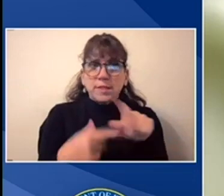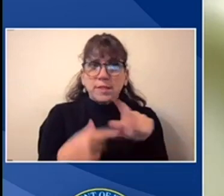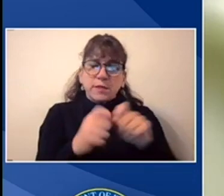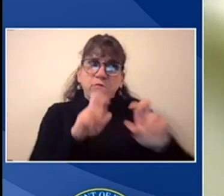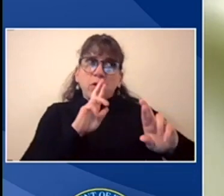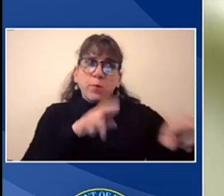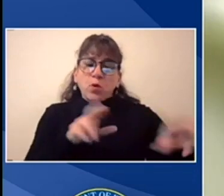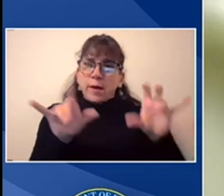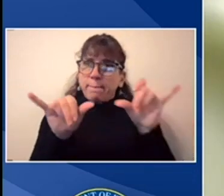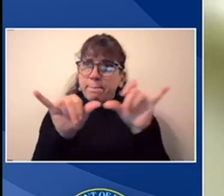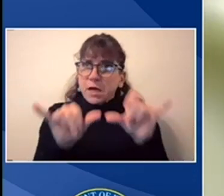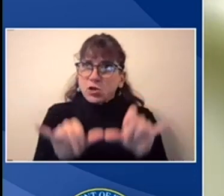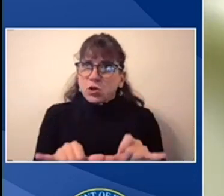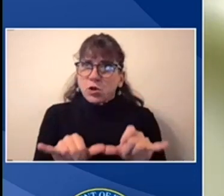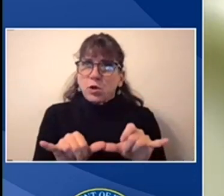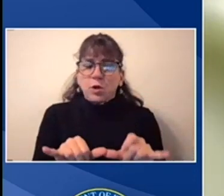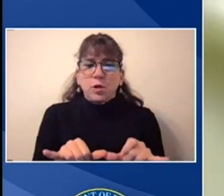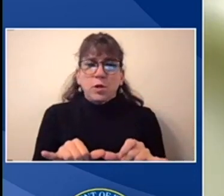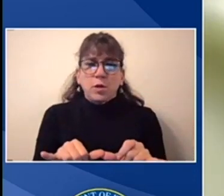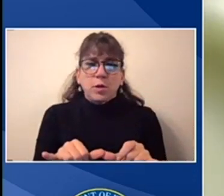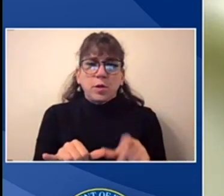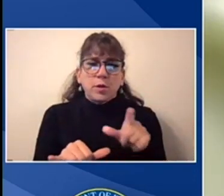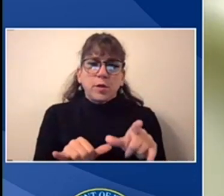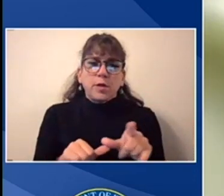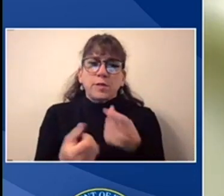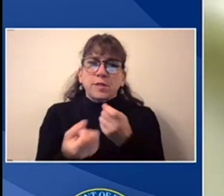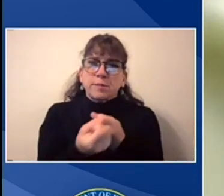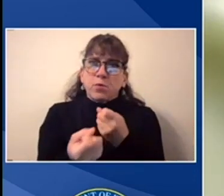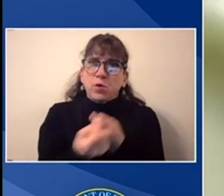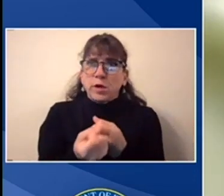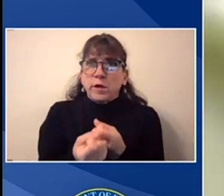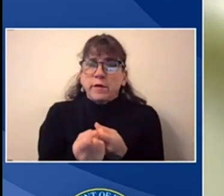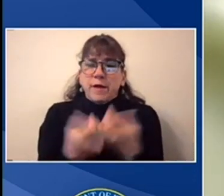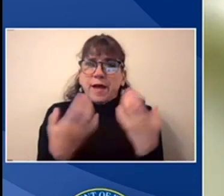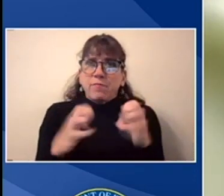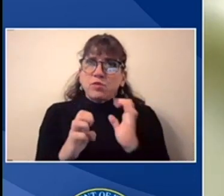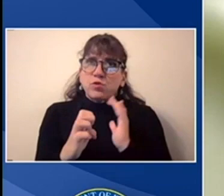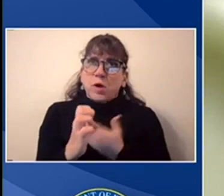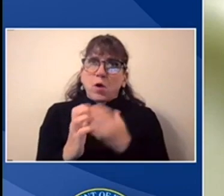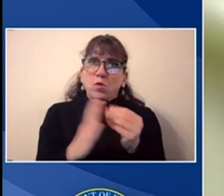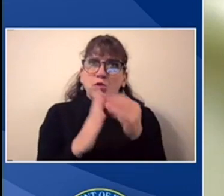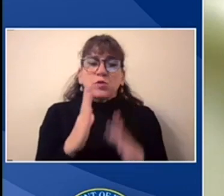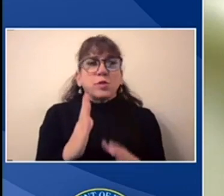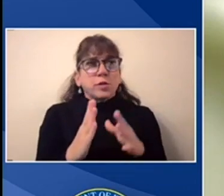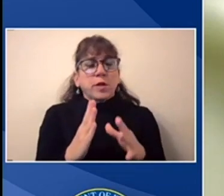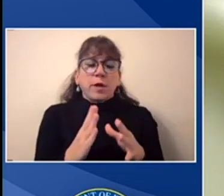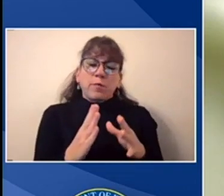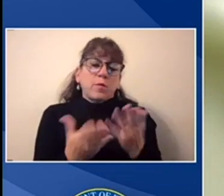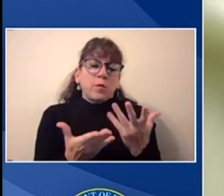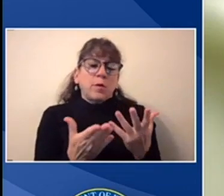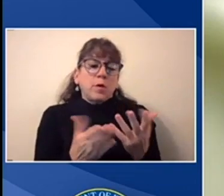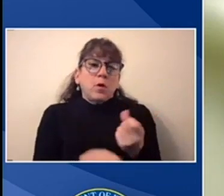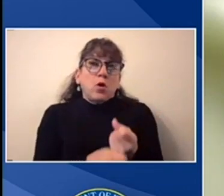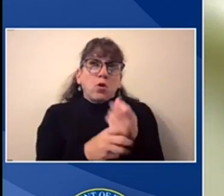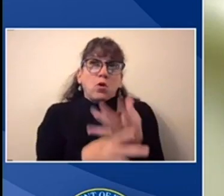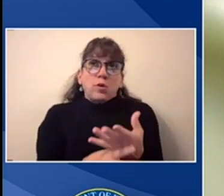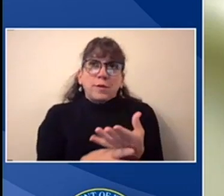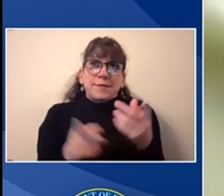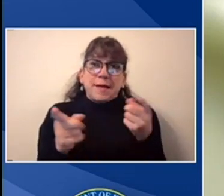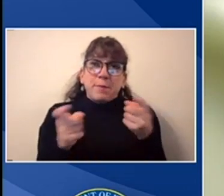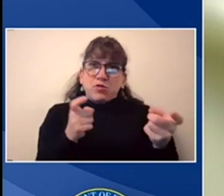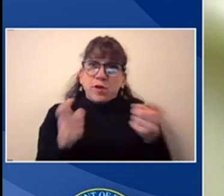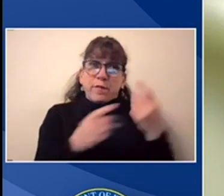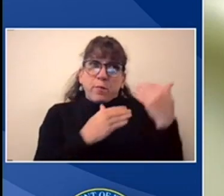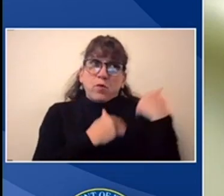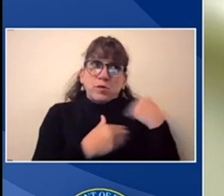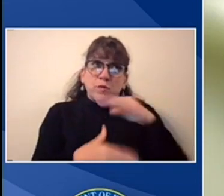measures, certain supportive efforts to our students that will create administrative burdens on all of us. But we do recognize these are being